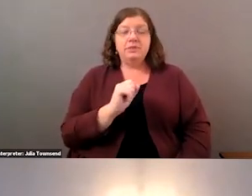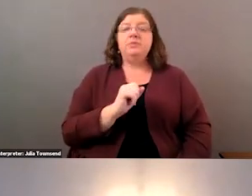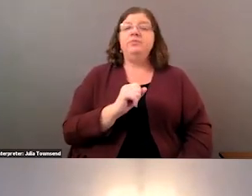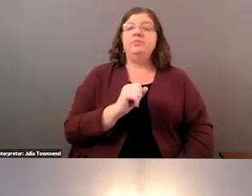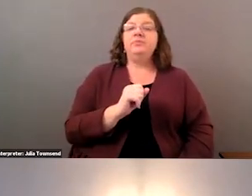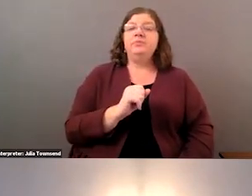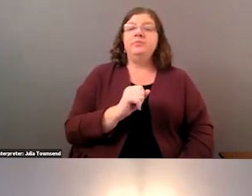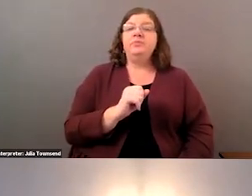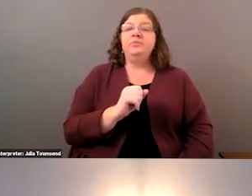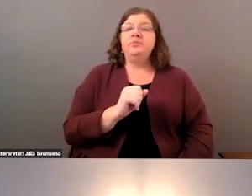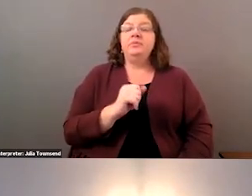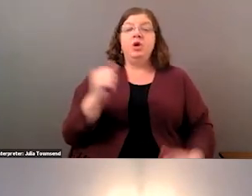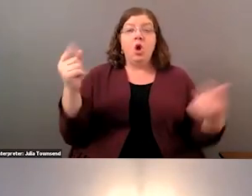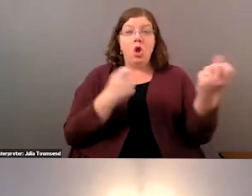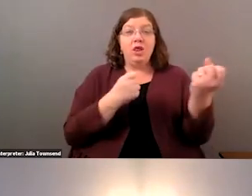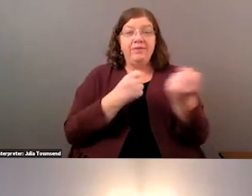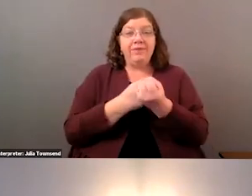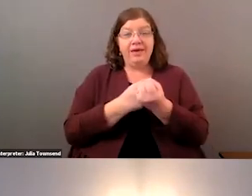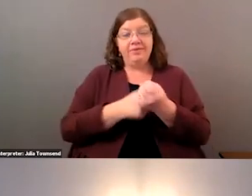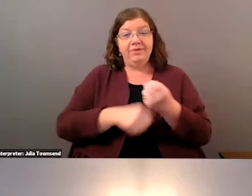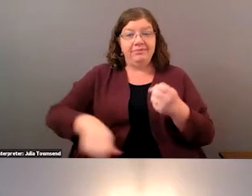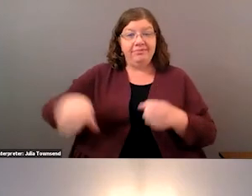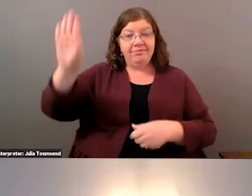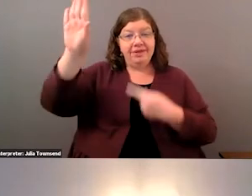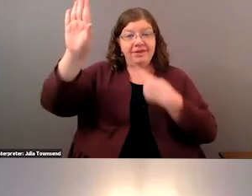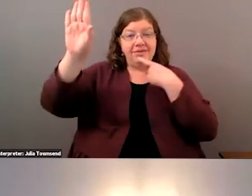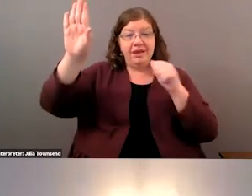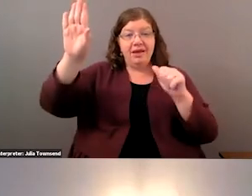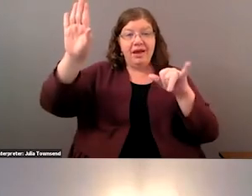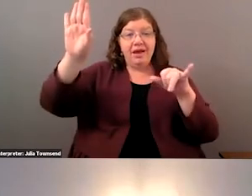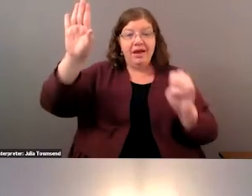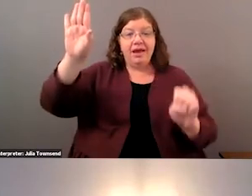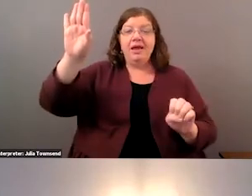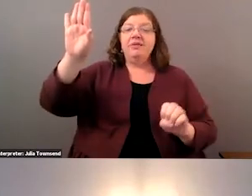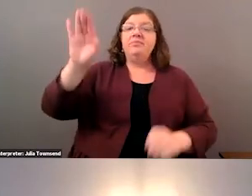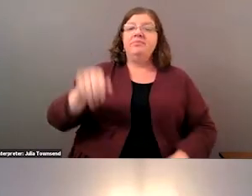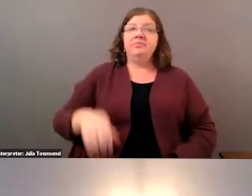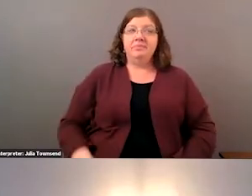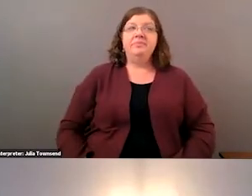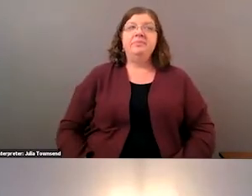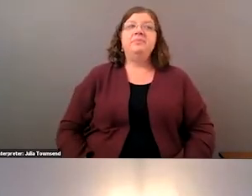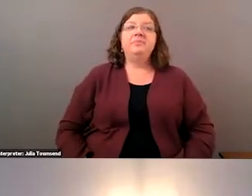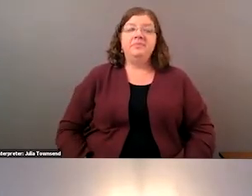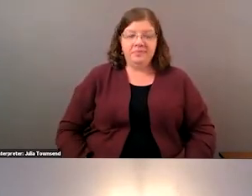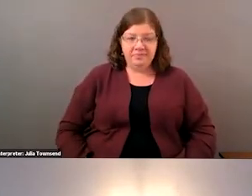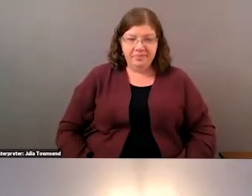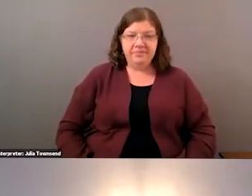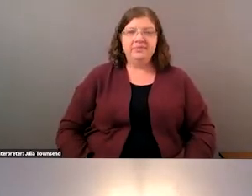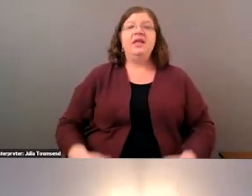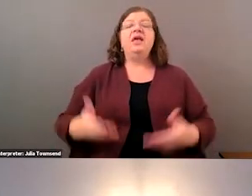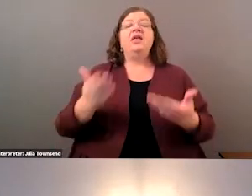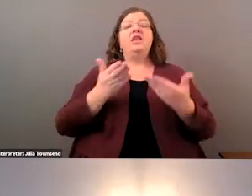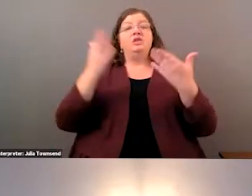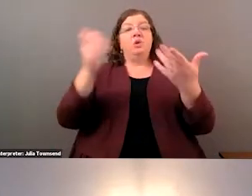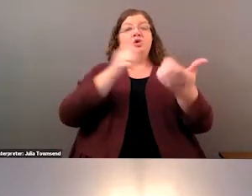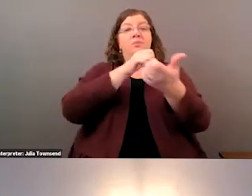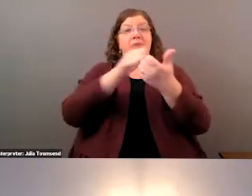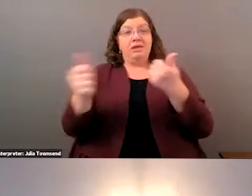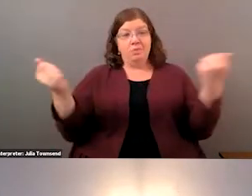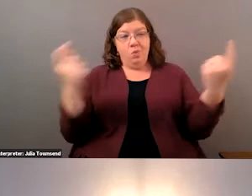aye. Aye. Aye. Aye. This motion passes unanimously. And now number 14, Dr. Becchio, for the approval of